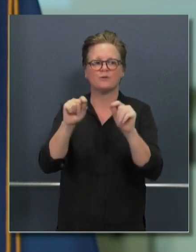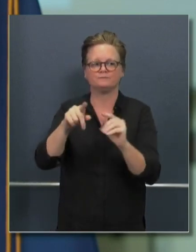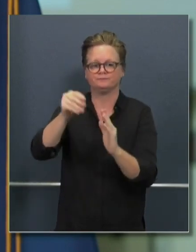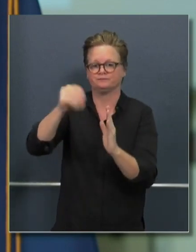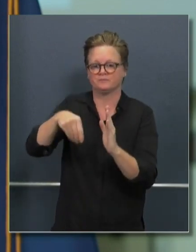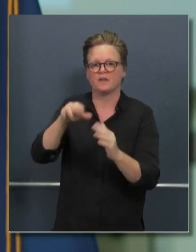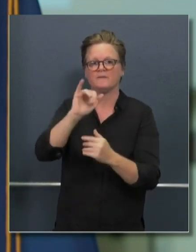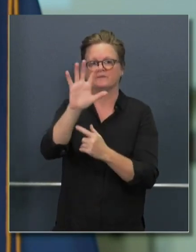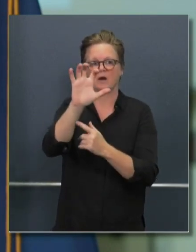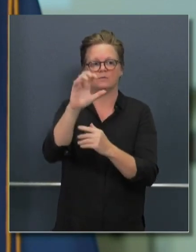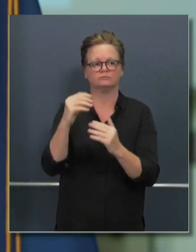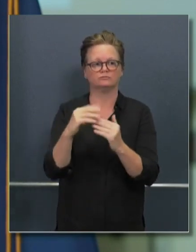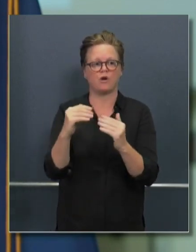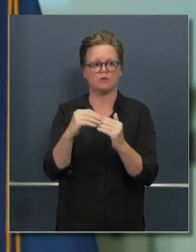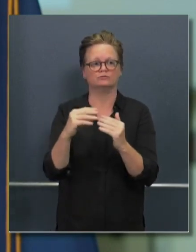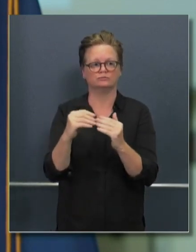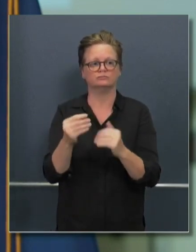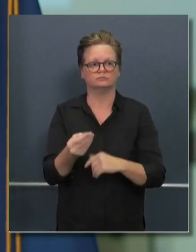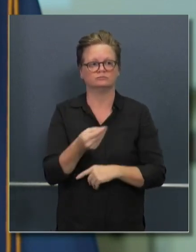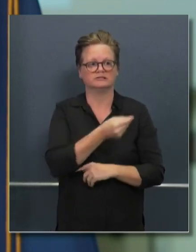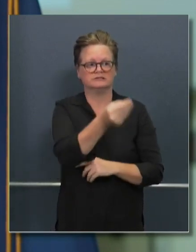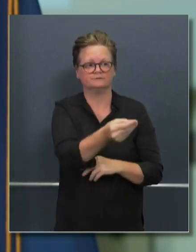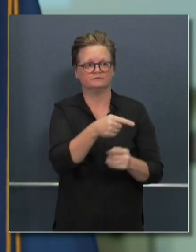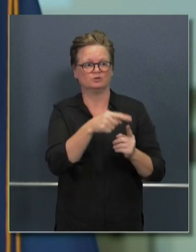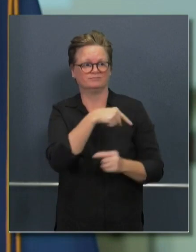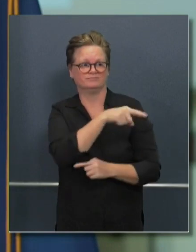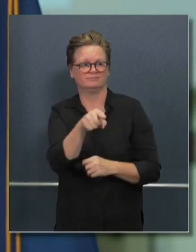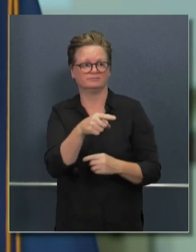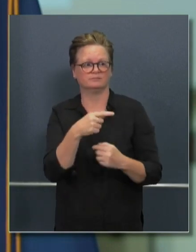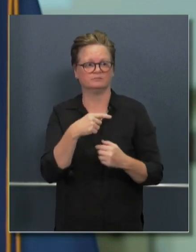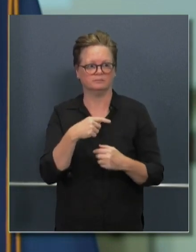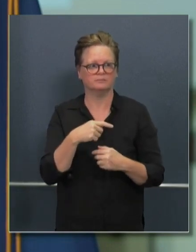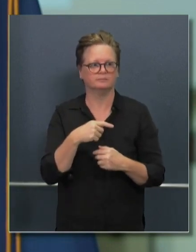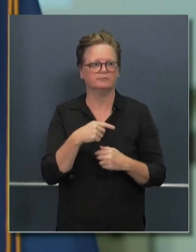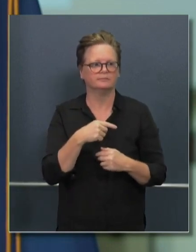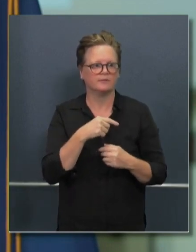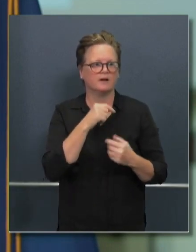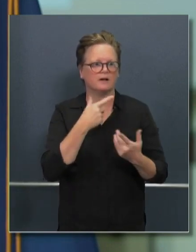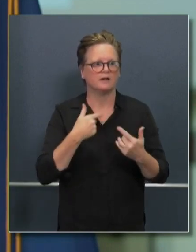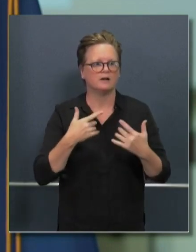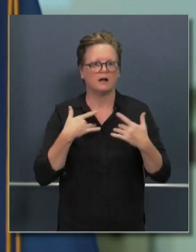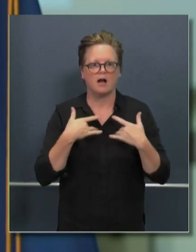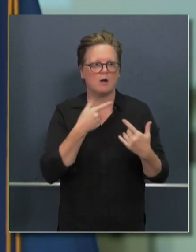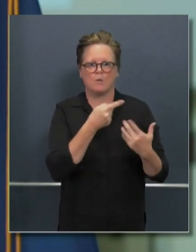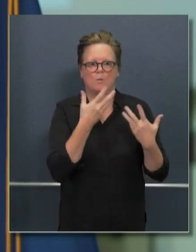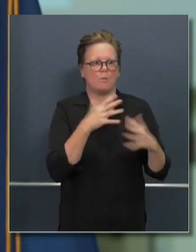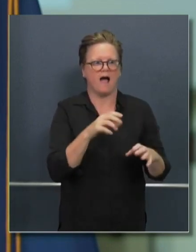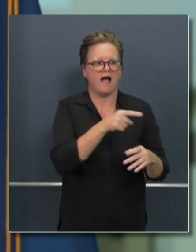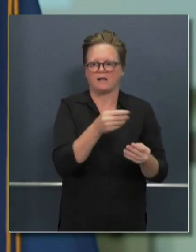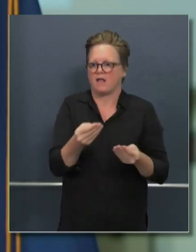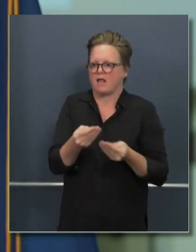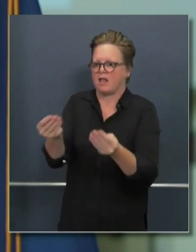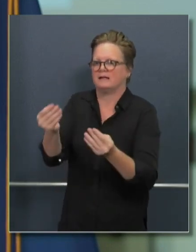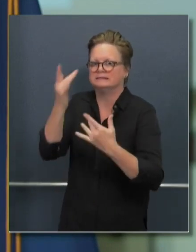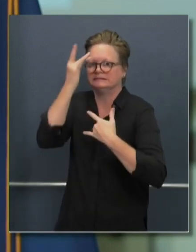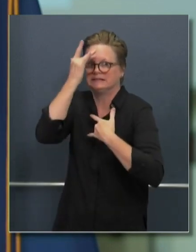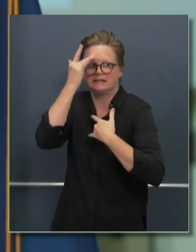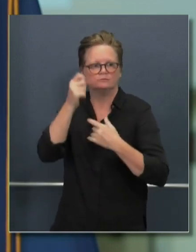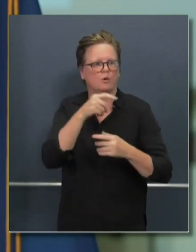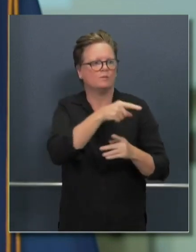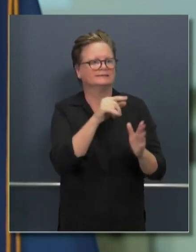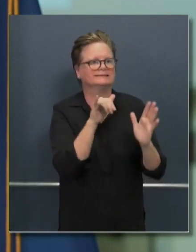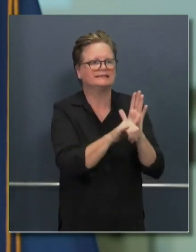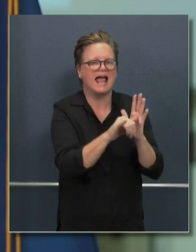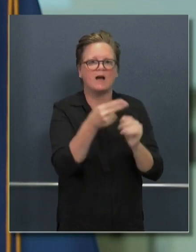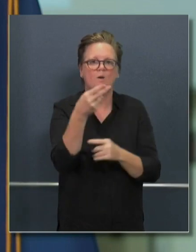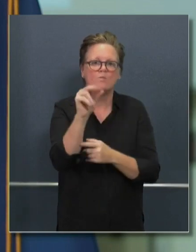line, that couldn't go home because they were scared about spreading the disease at home, that were going to a hotel just so they can shower and